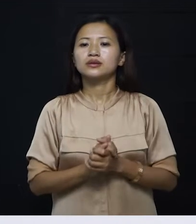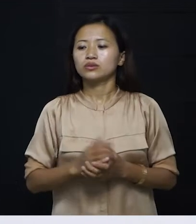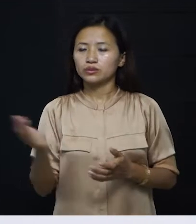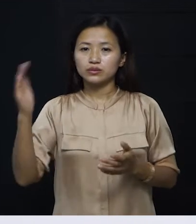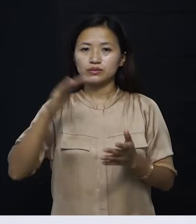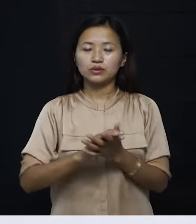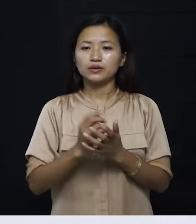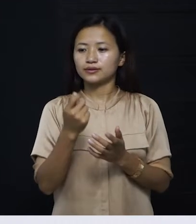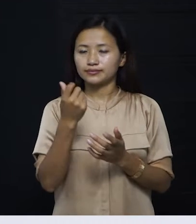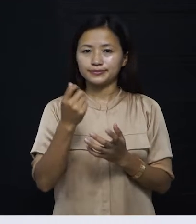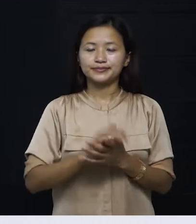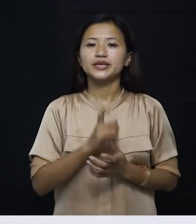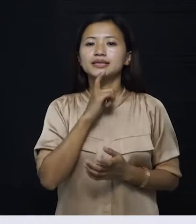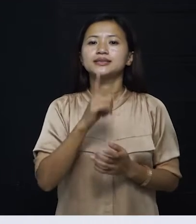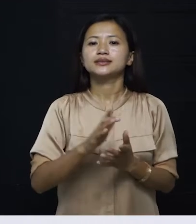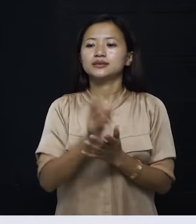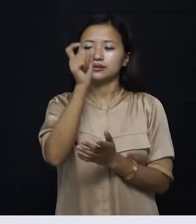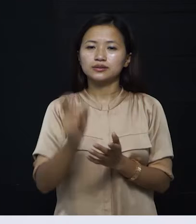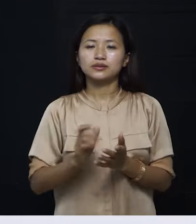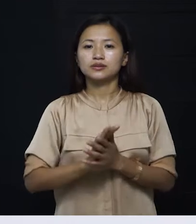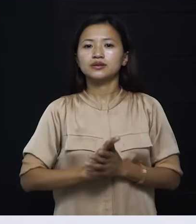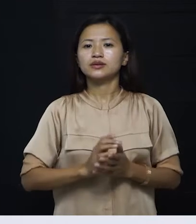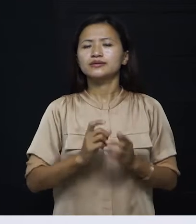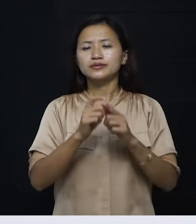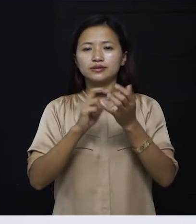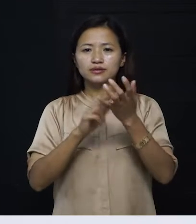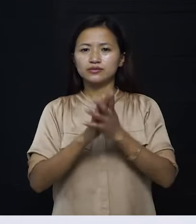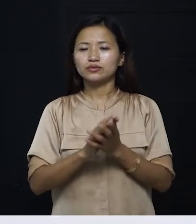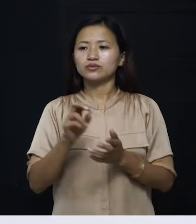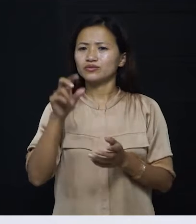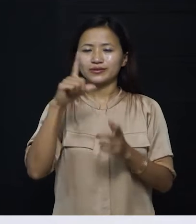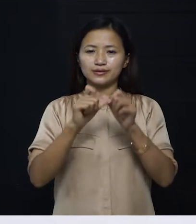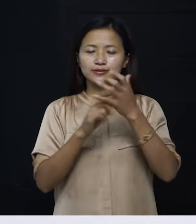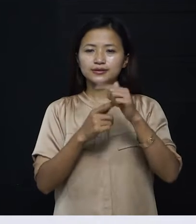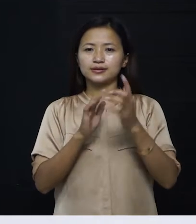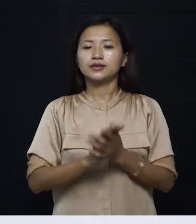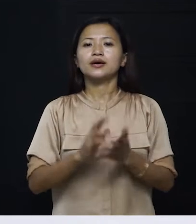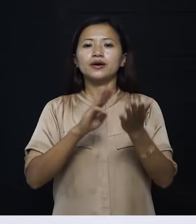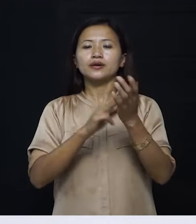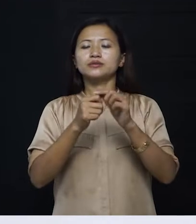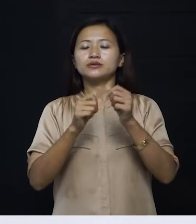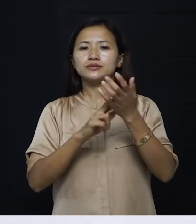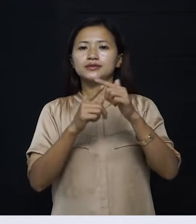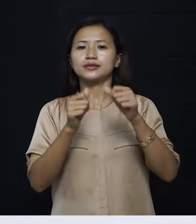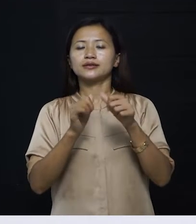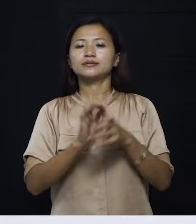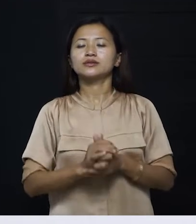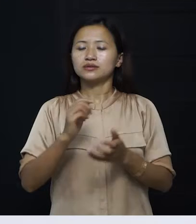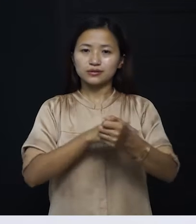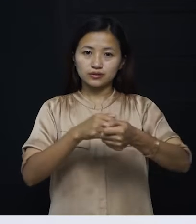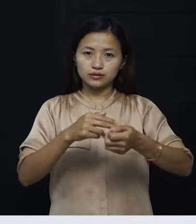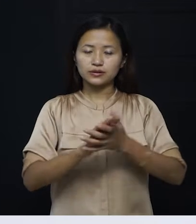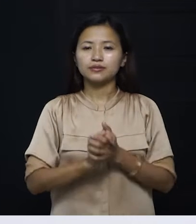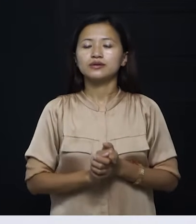money, because as I've said, this word money, it derived from the Latin words moneta. Moneta, that is the surname